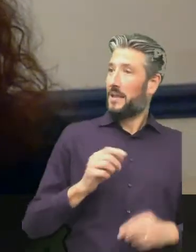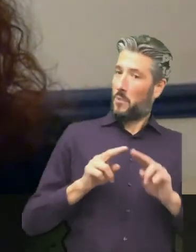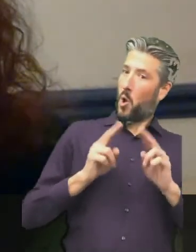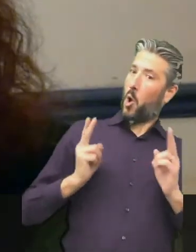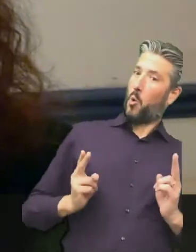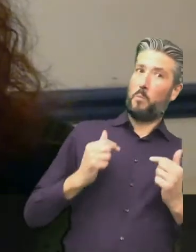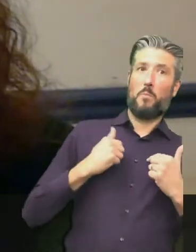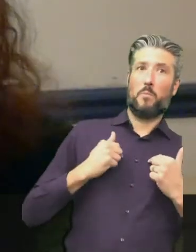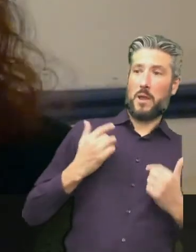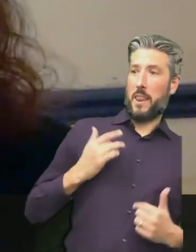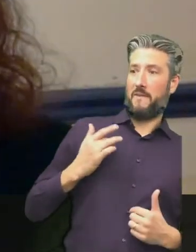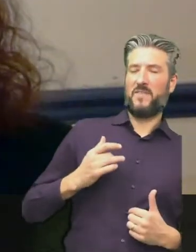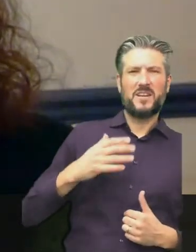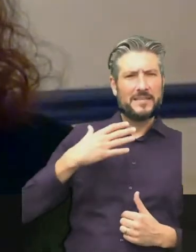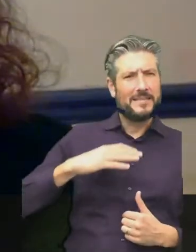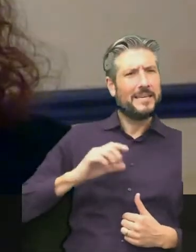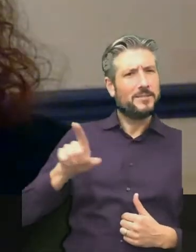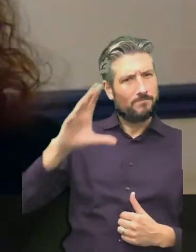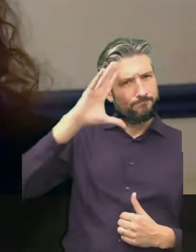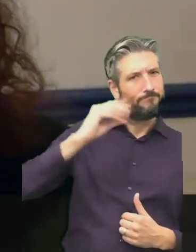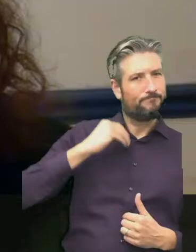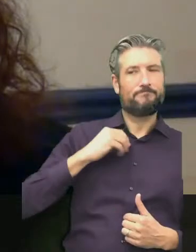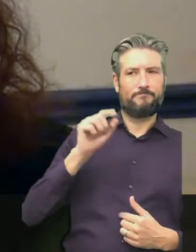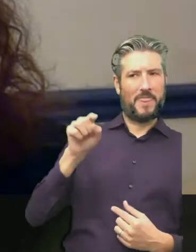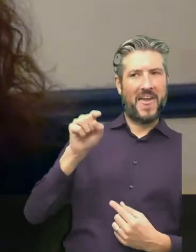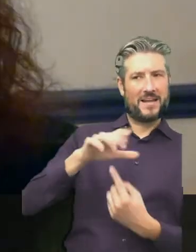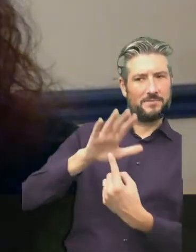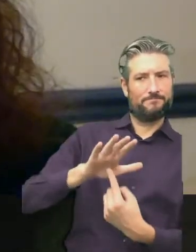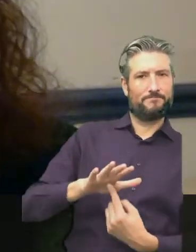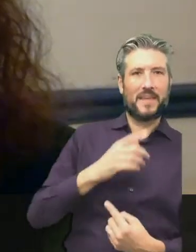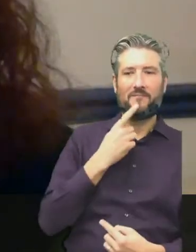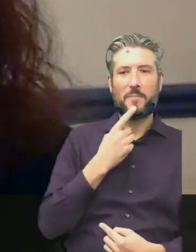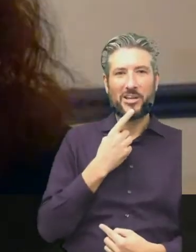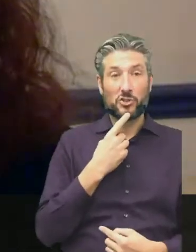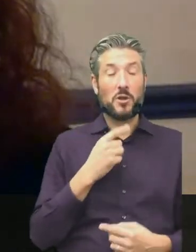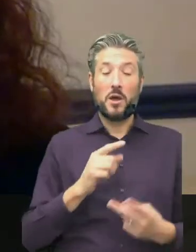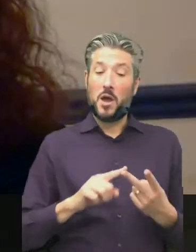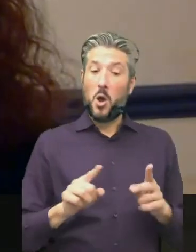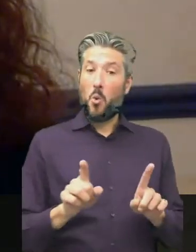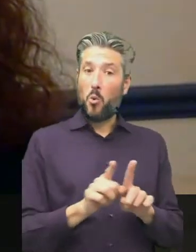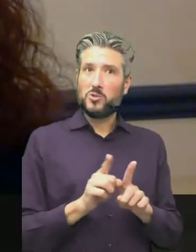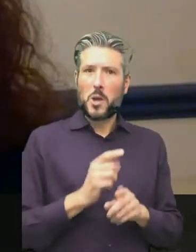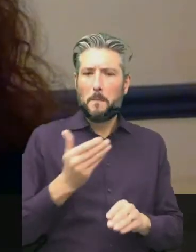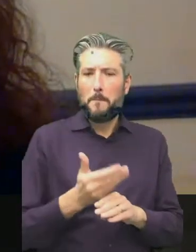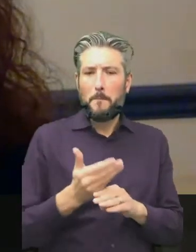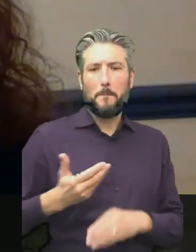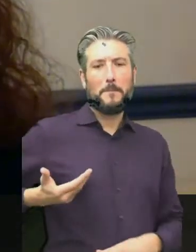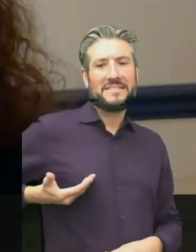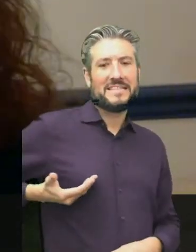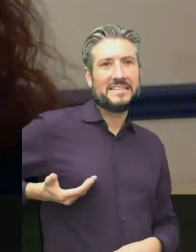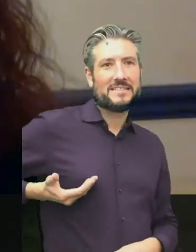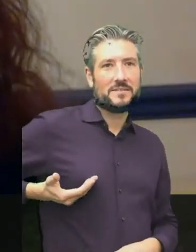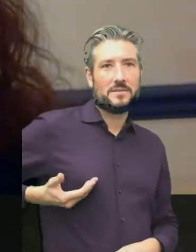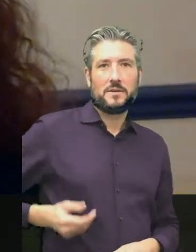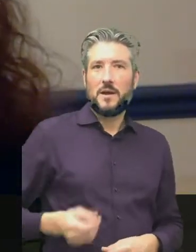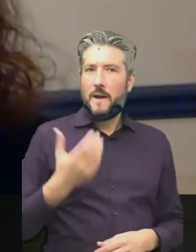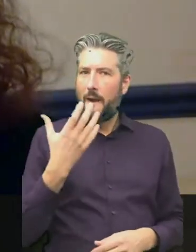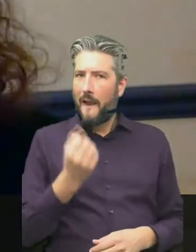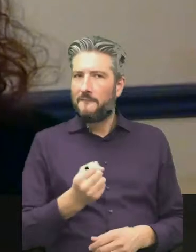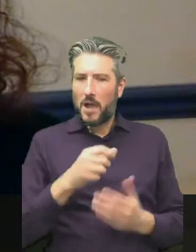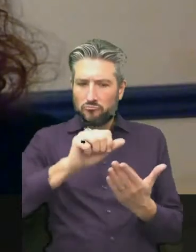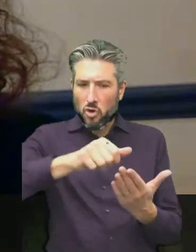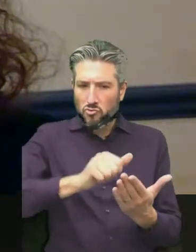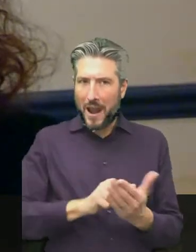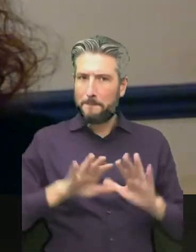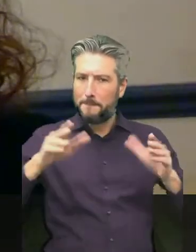also supporting businesses. And there's been work done on that as well. The Trifocal programme has been working with business. And I think it's really important